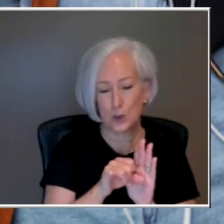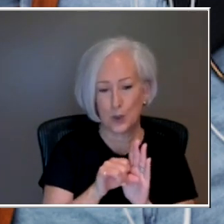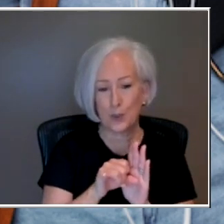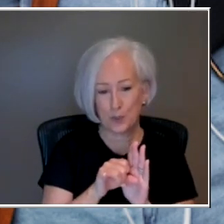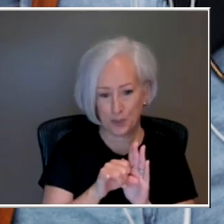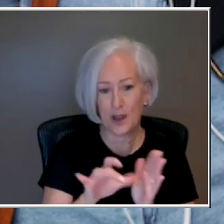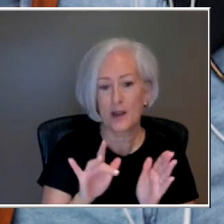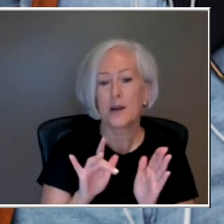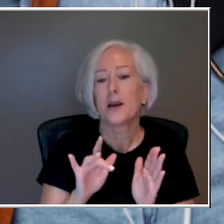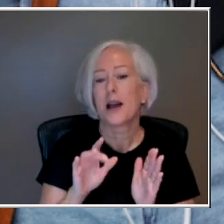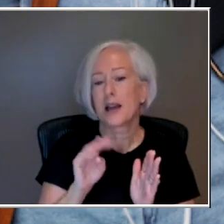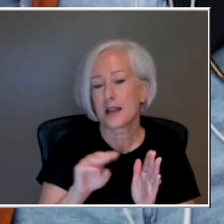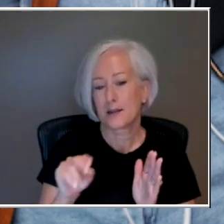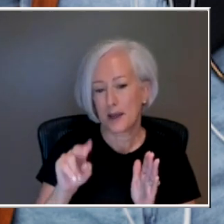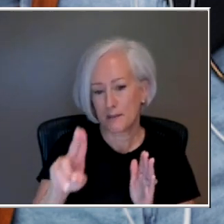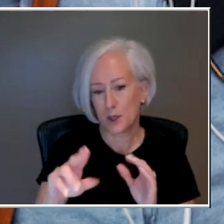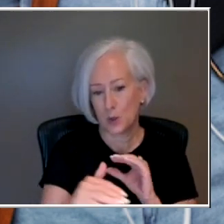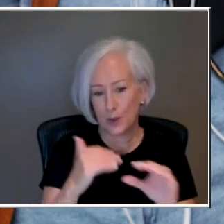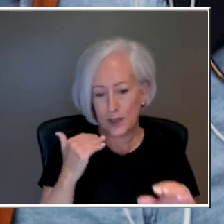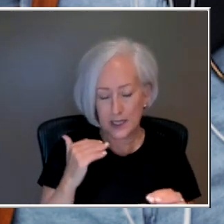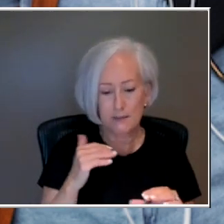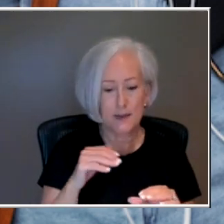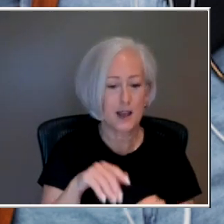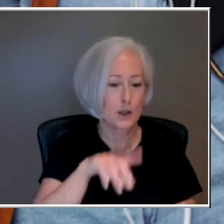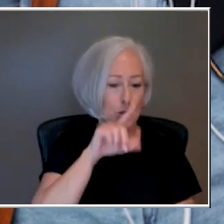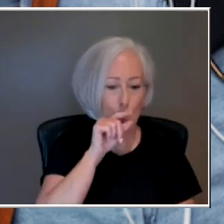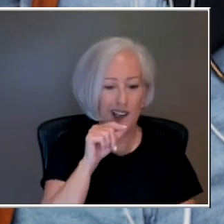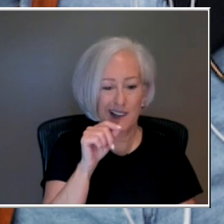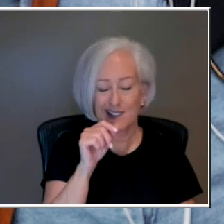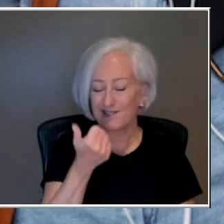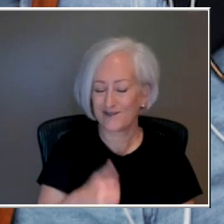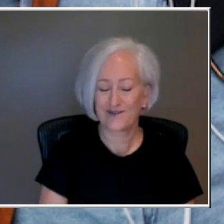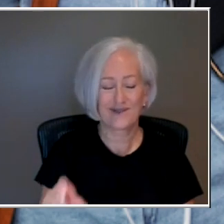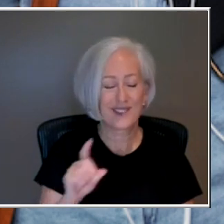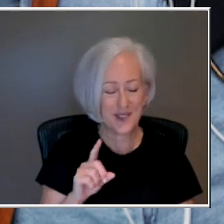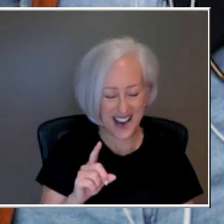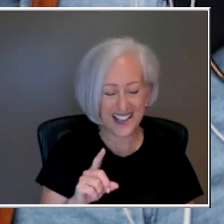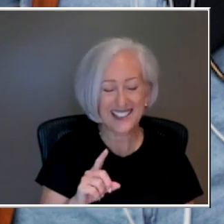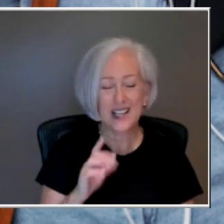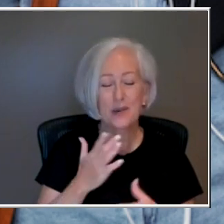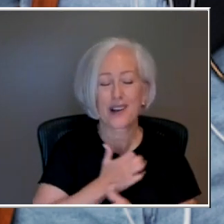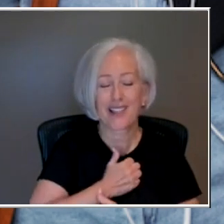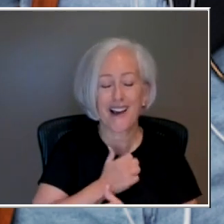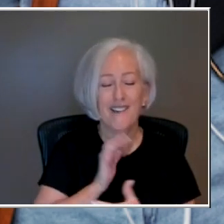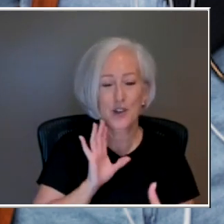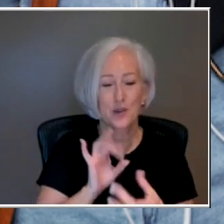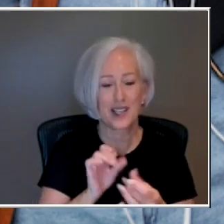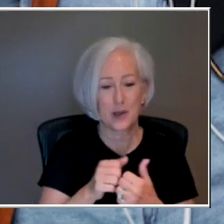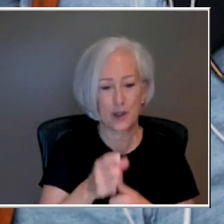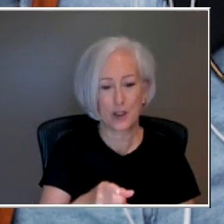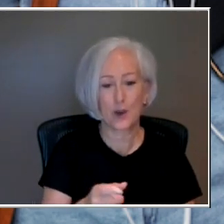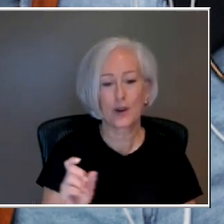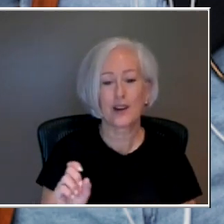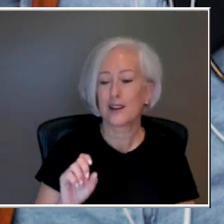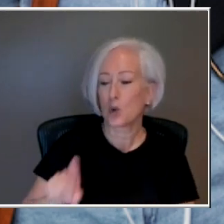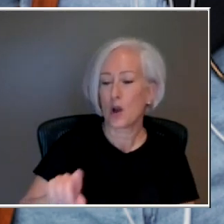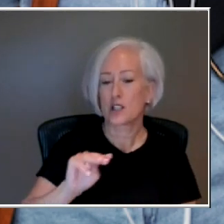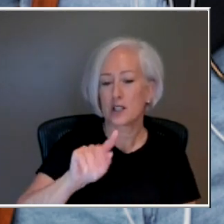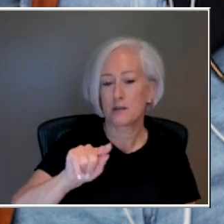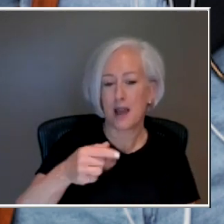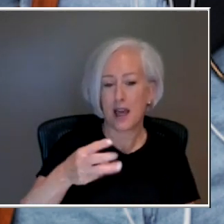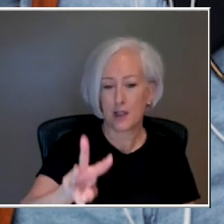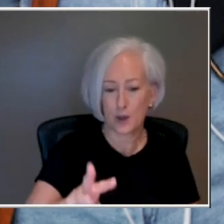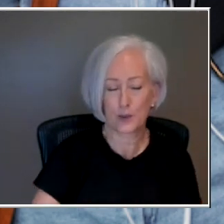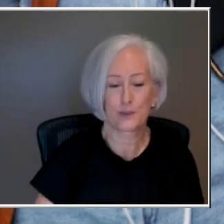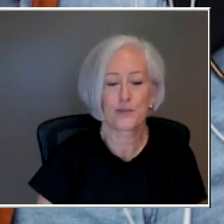News Network email, Twitter. We're everywhere. And we love connecting with you. Quick question for Matthew. I want to bring the hubs in. So you've been